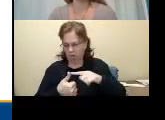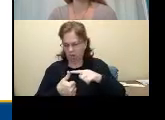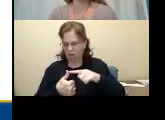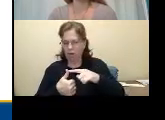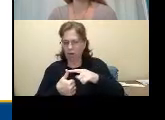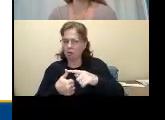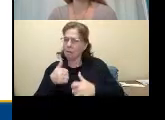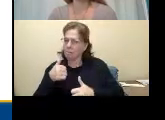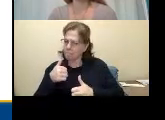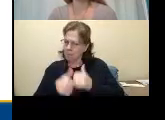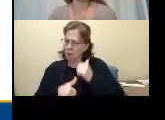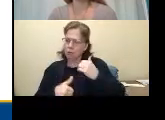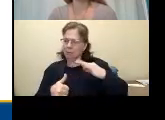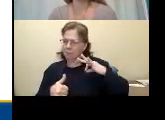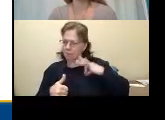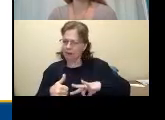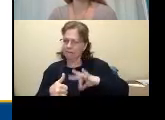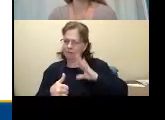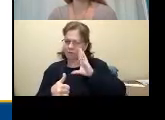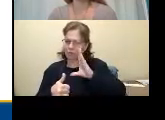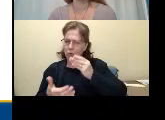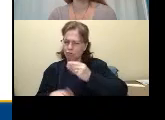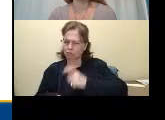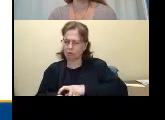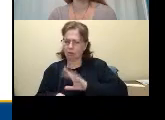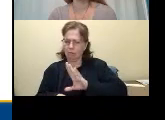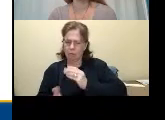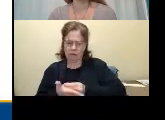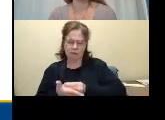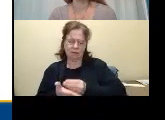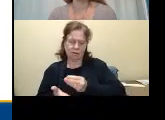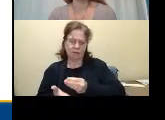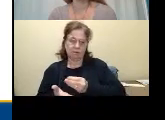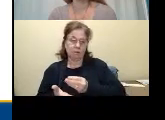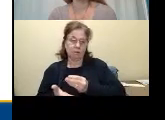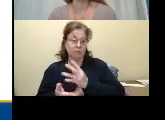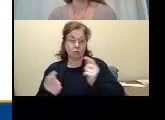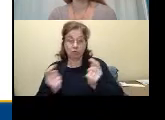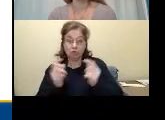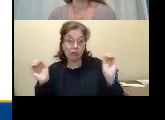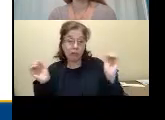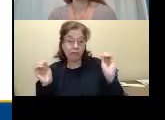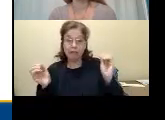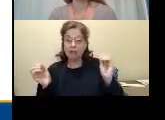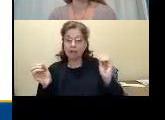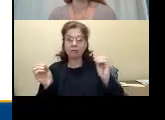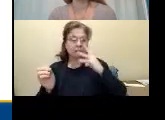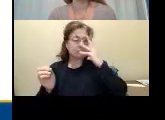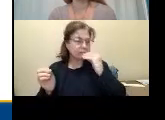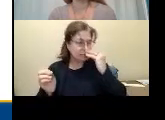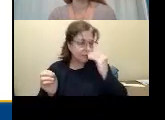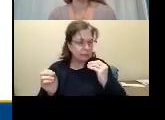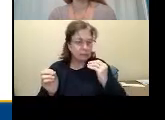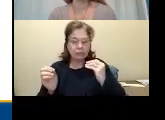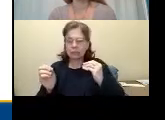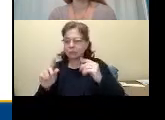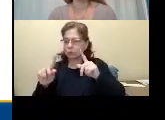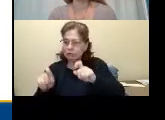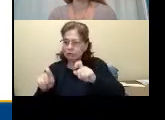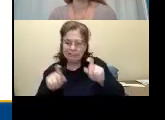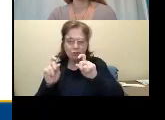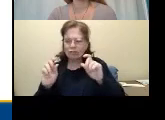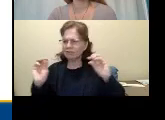biggest bang for your buck, and it doesn't hurt. It doesn't, you're not undergoing sedation in a procedure or all those other things